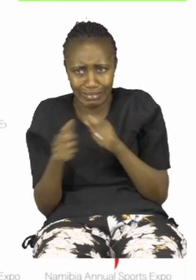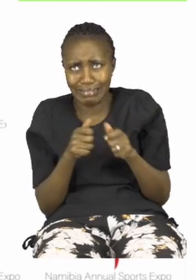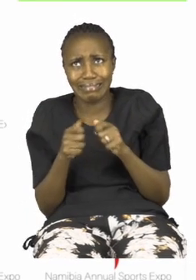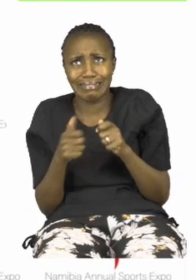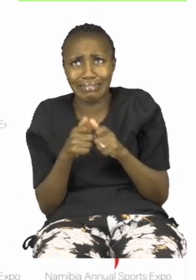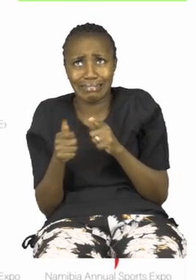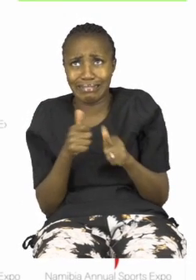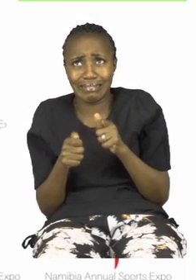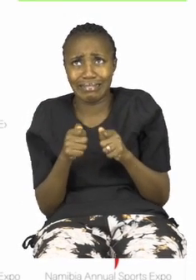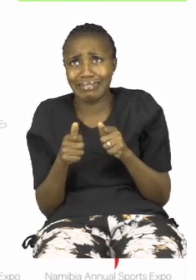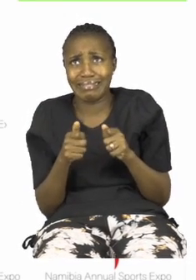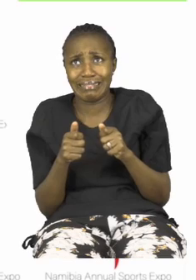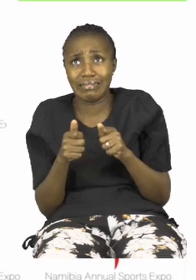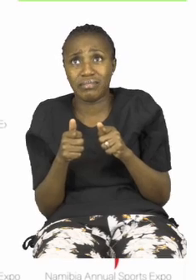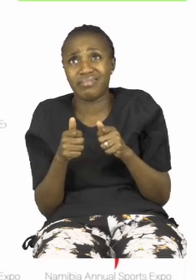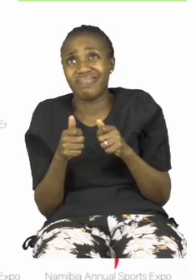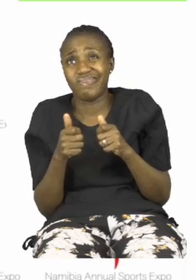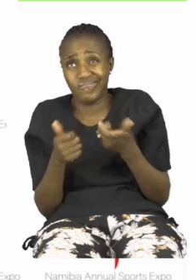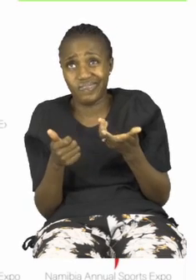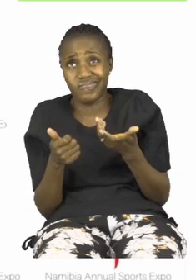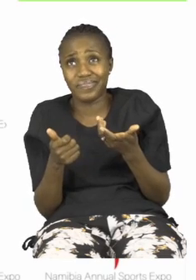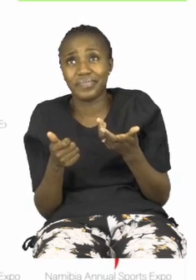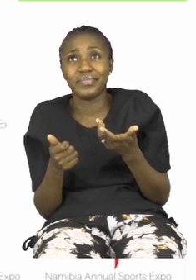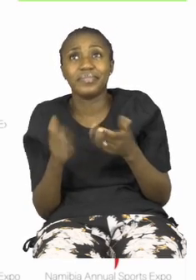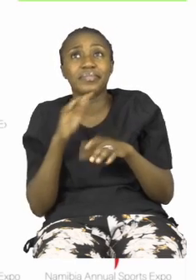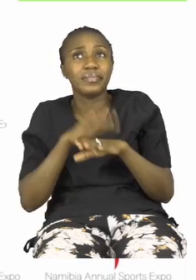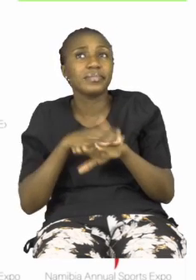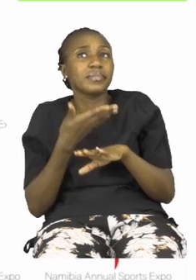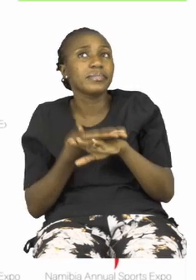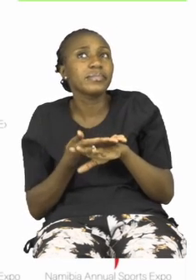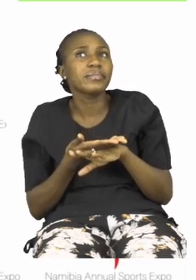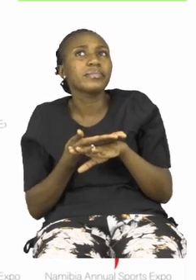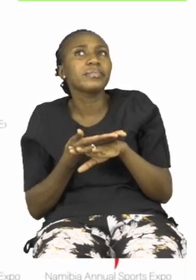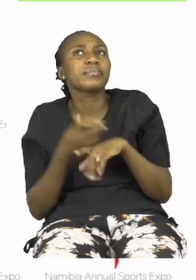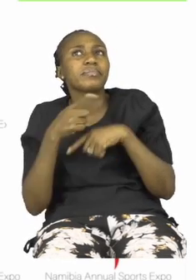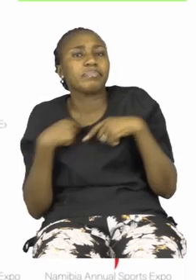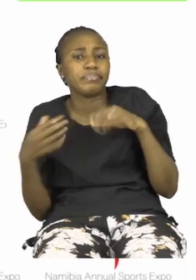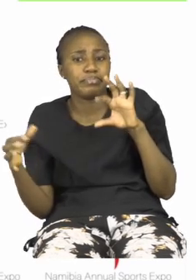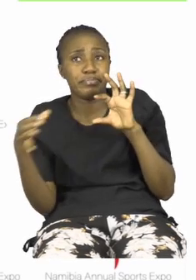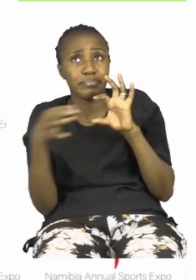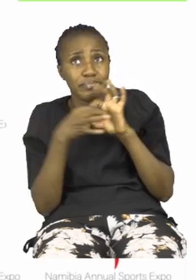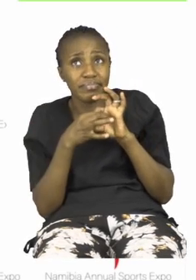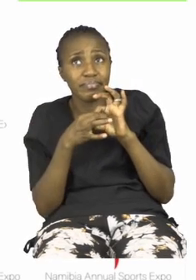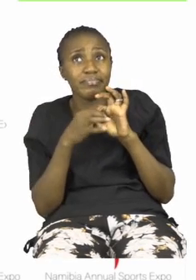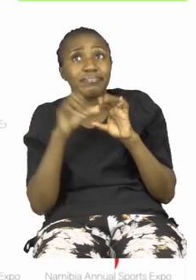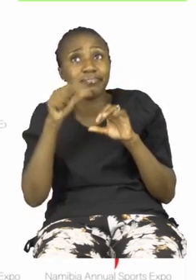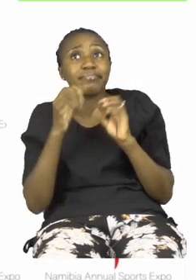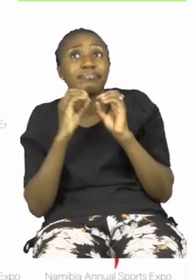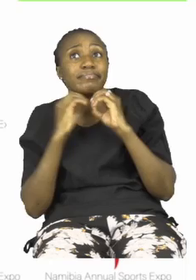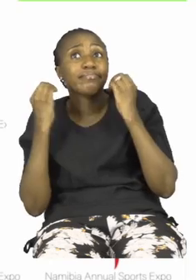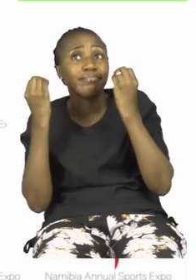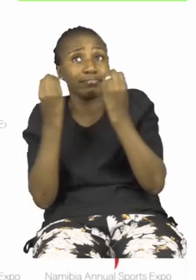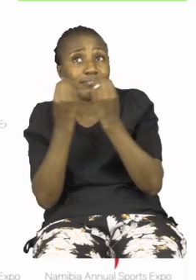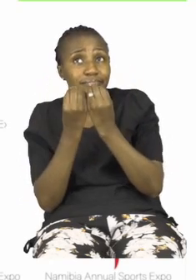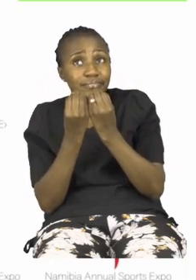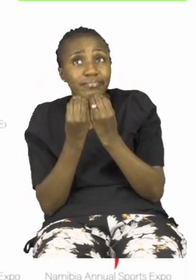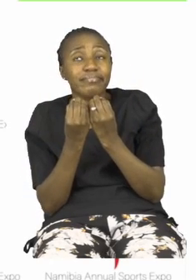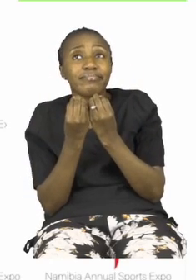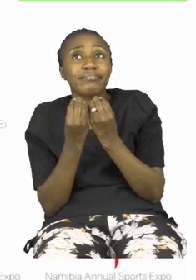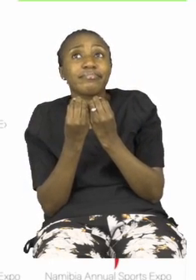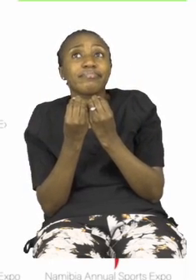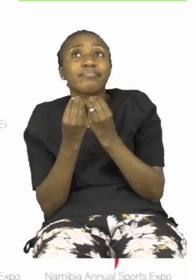it's such a wide scope. For example, we are also partnering with other associations like motorsports because of the